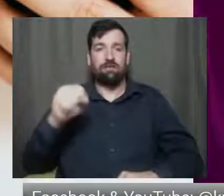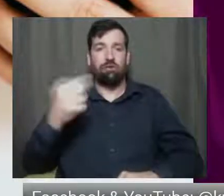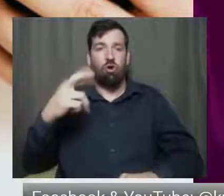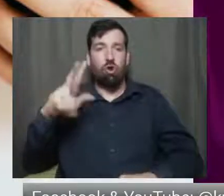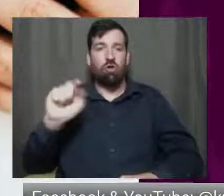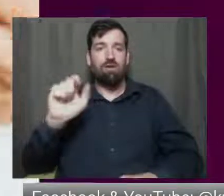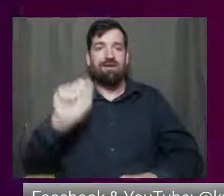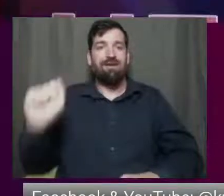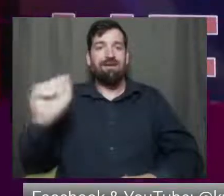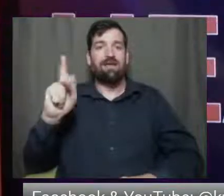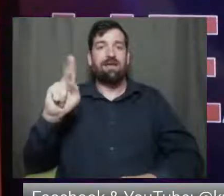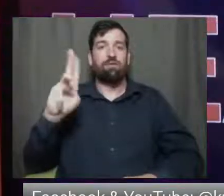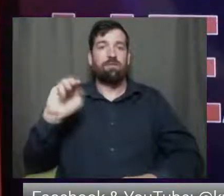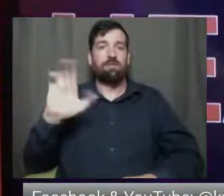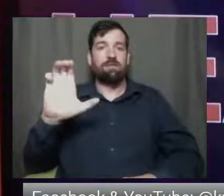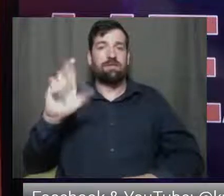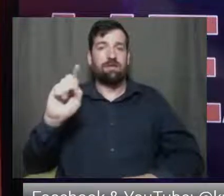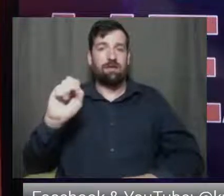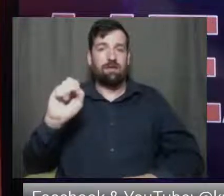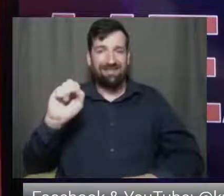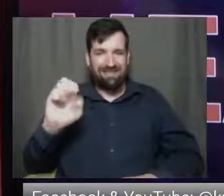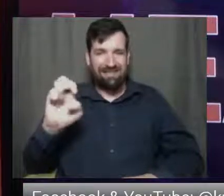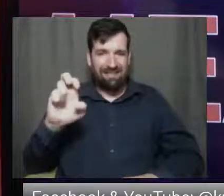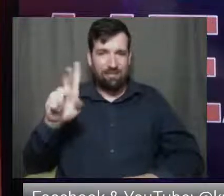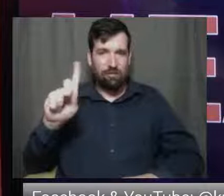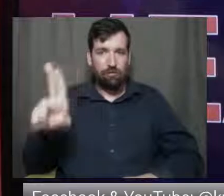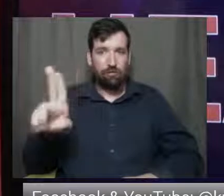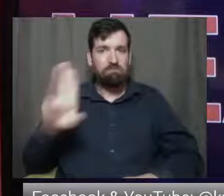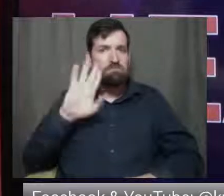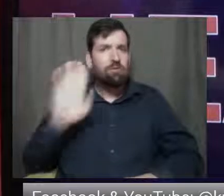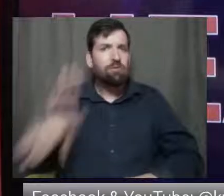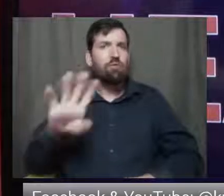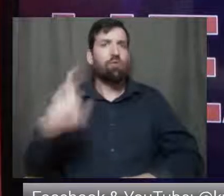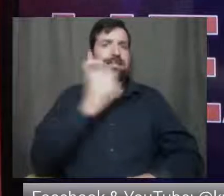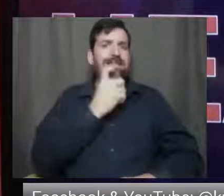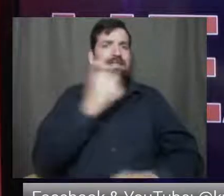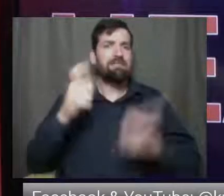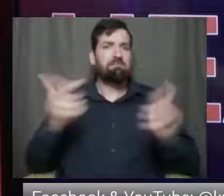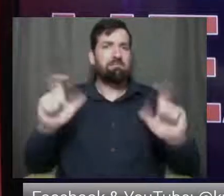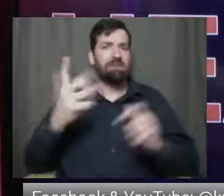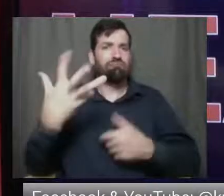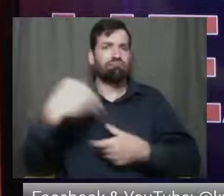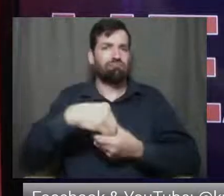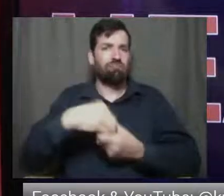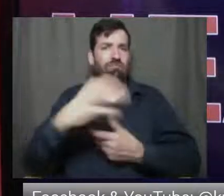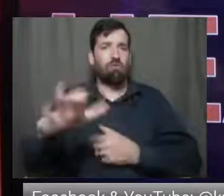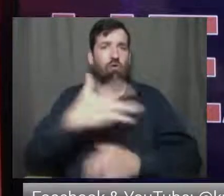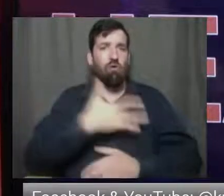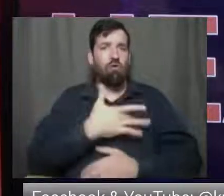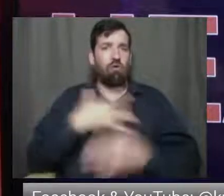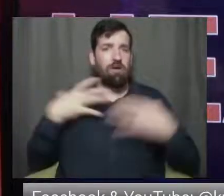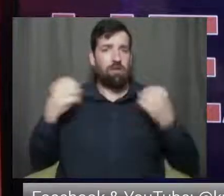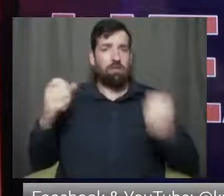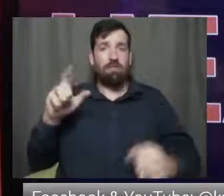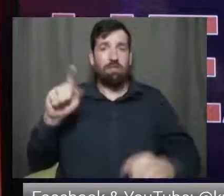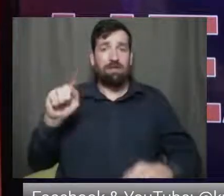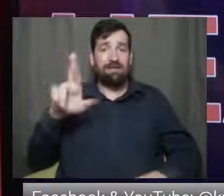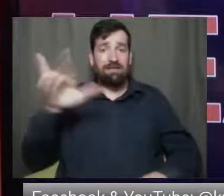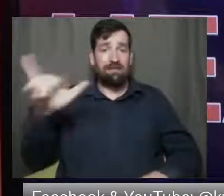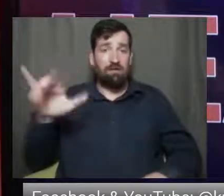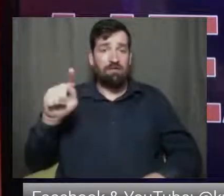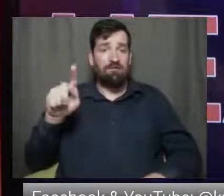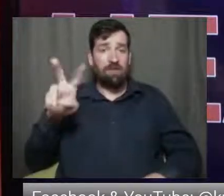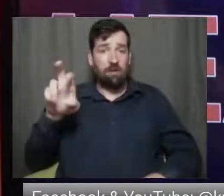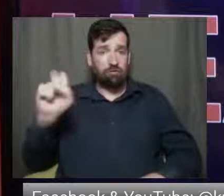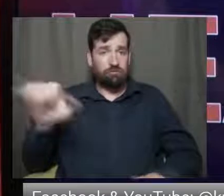allthingsheart@kumc.edu. Did you know your teeth play a huge role in your heart health? Terry Vare's history of health issues sparked